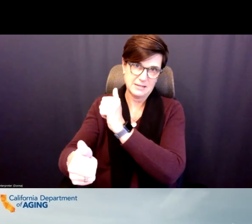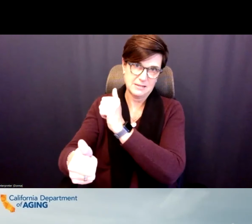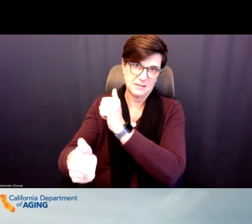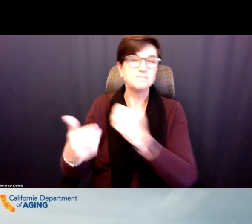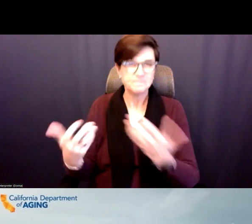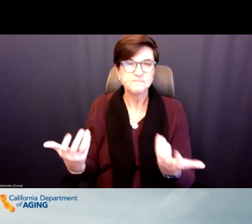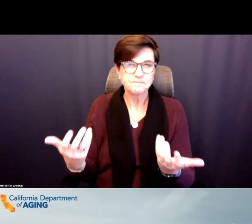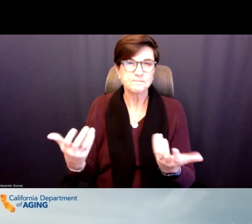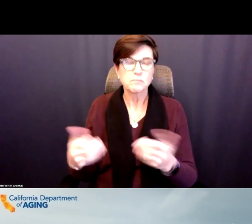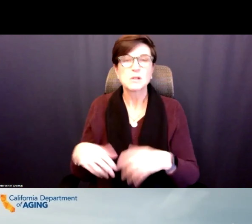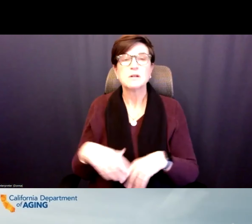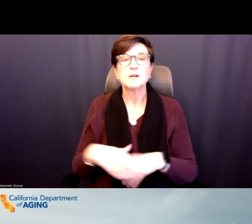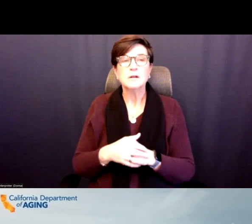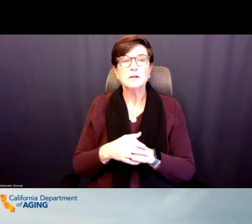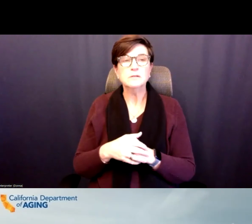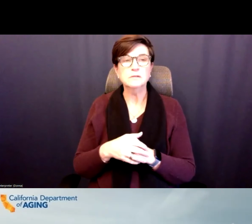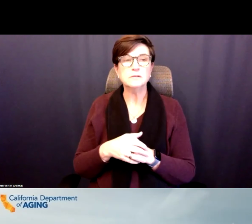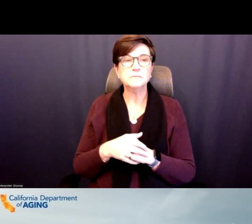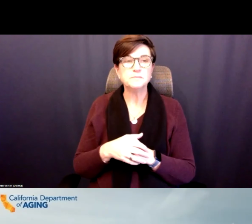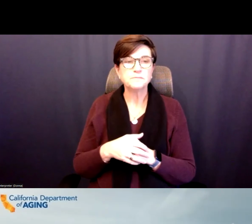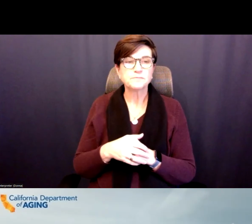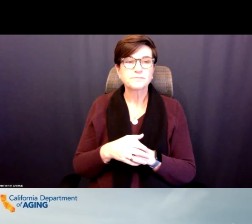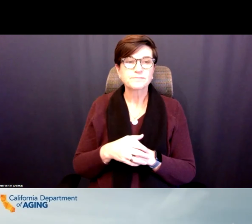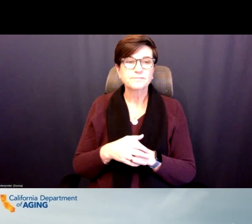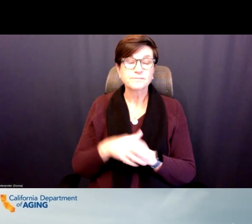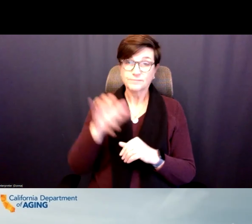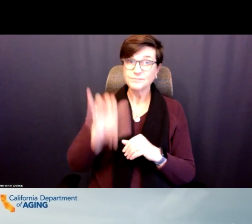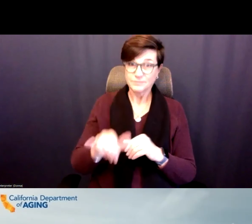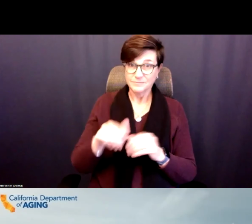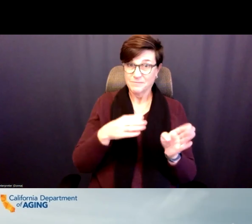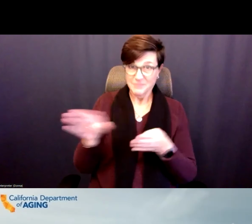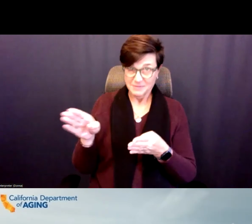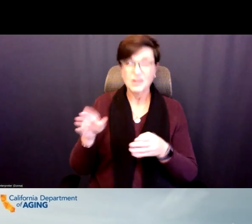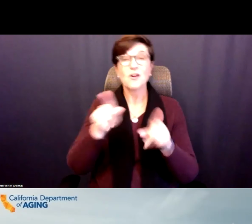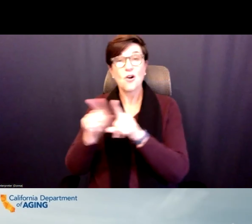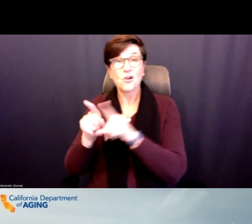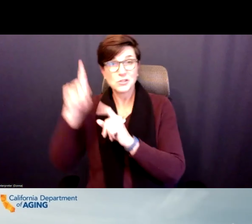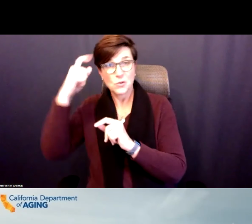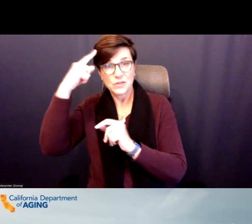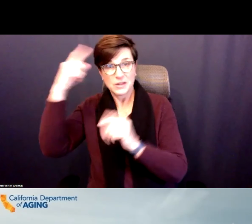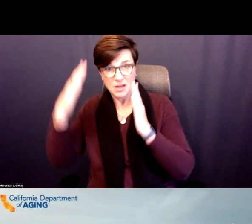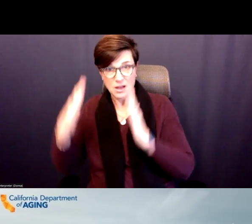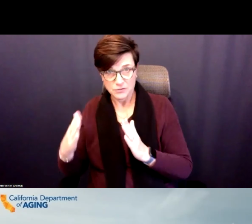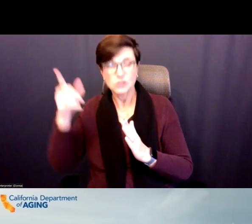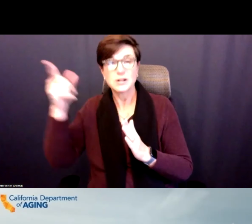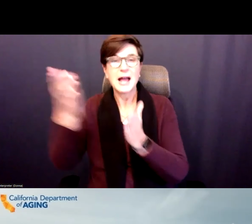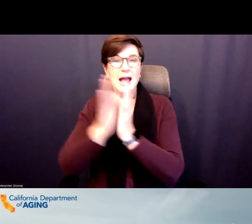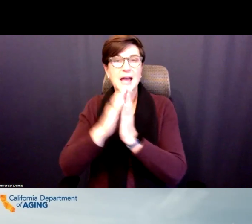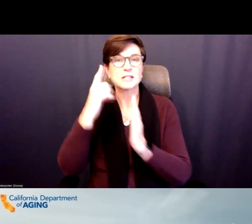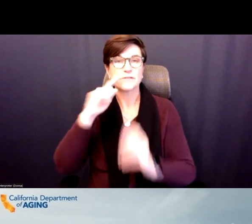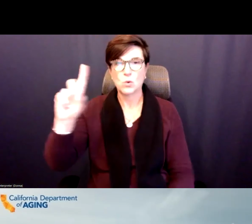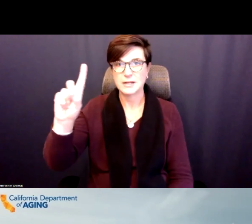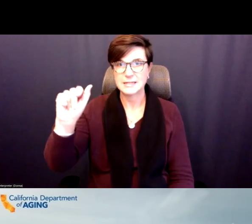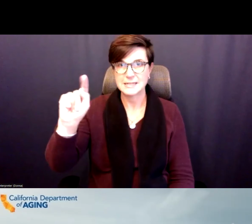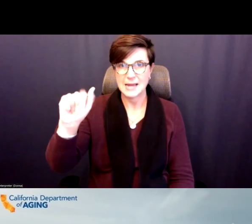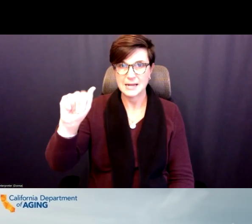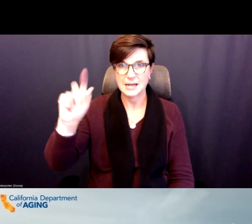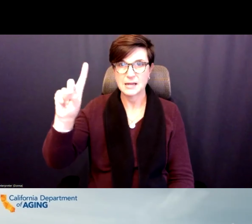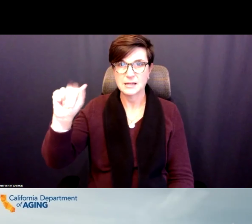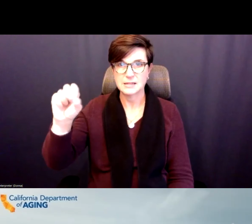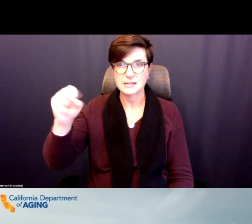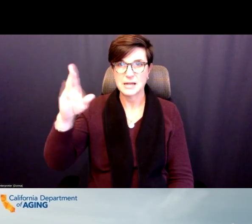age-friendly plan. In addition to this plan, the governor also called for us to build out a data dashboard for aging and